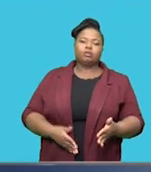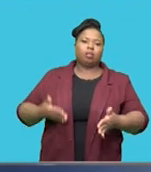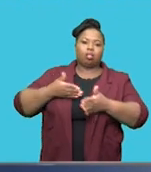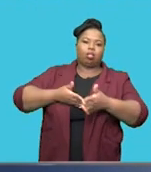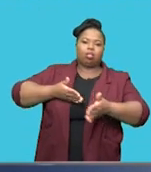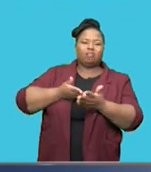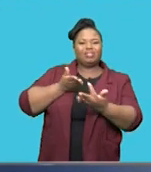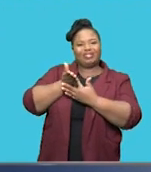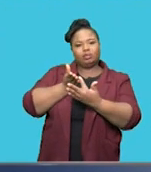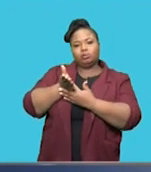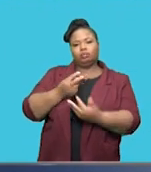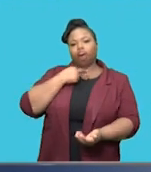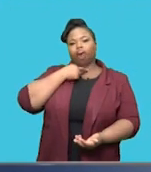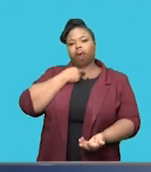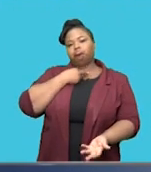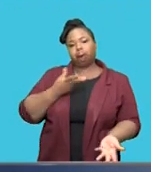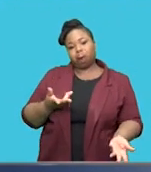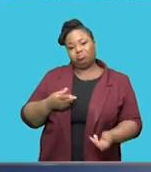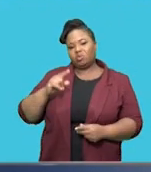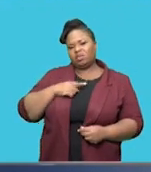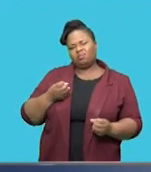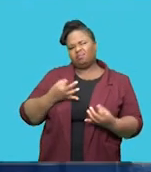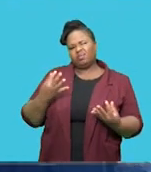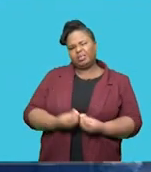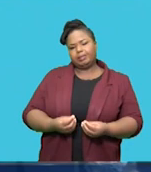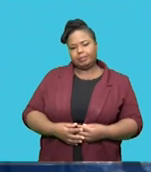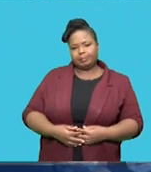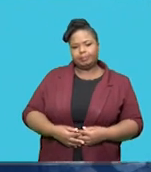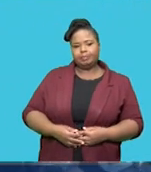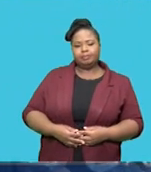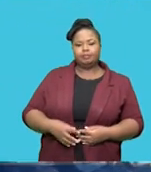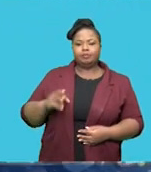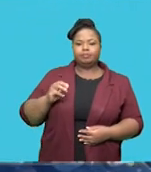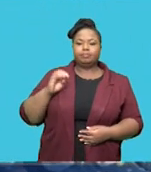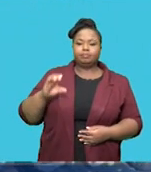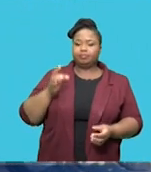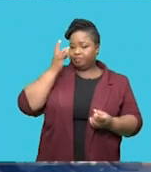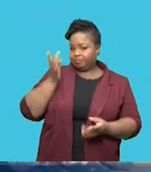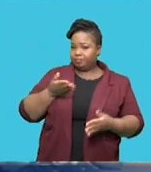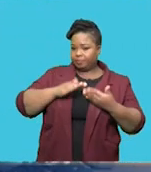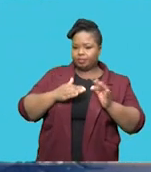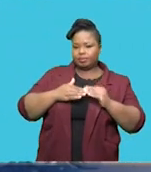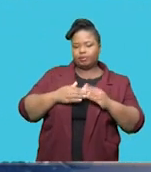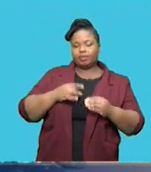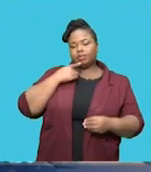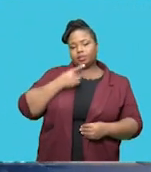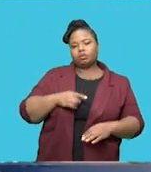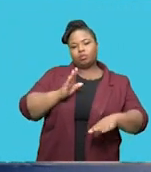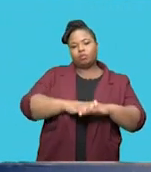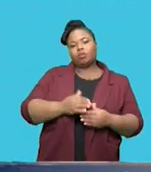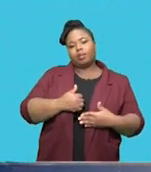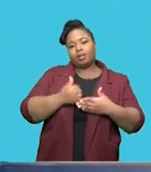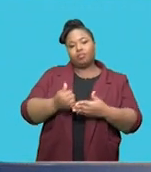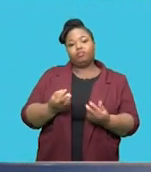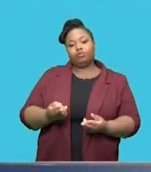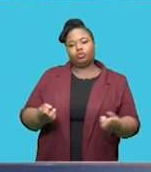other issue. So, you know, it speaks to quite a number of things. The MMC assured residents that there's more help and resources coming